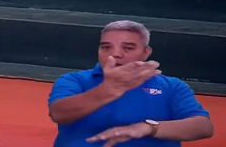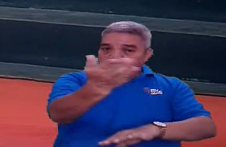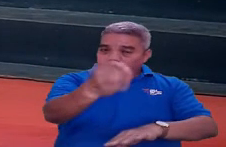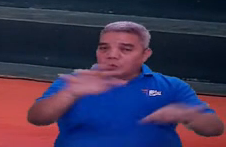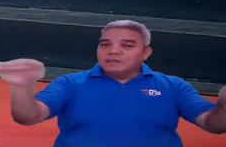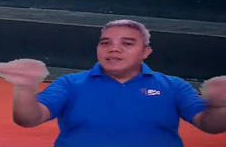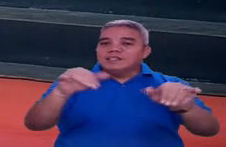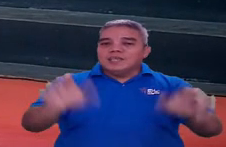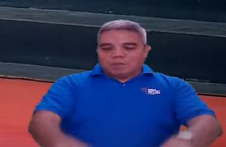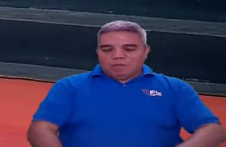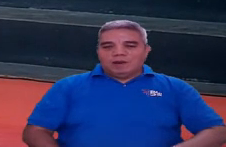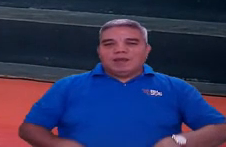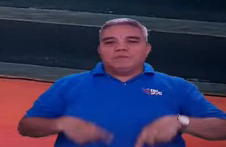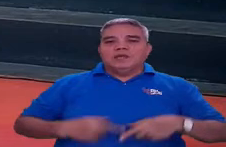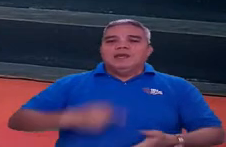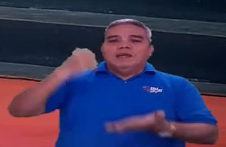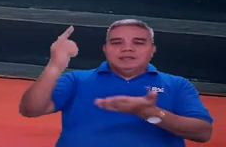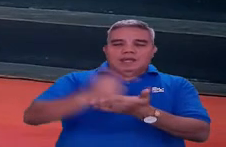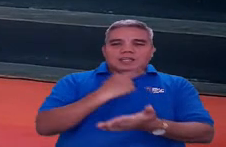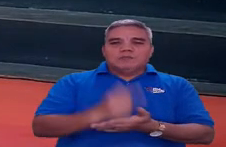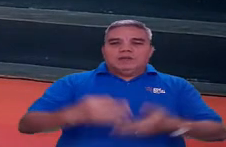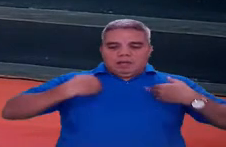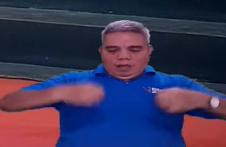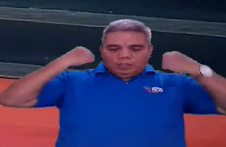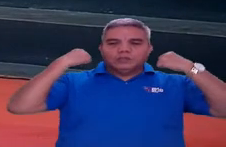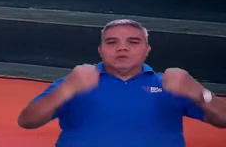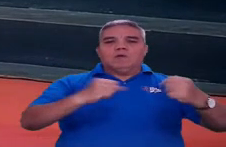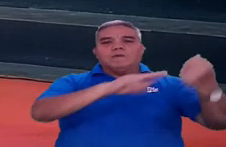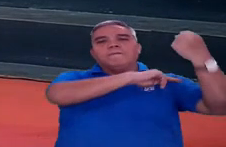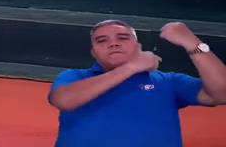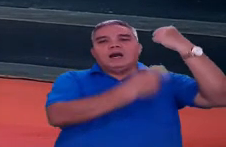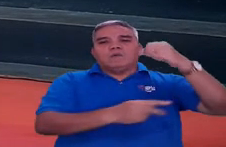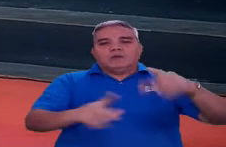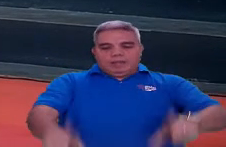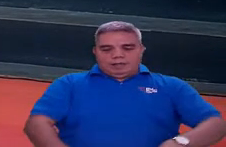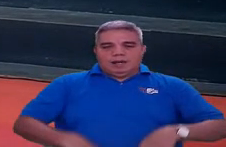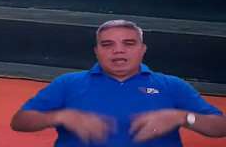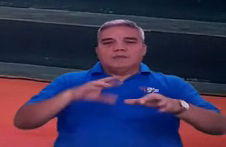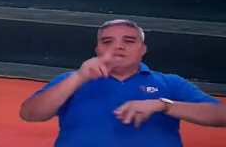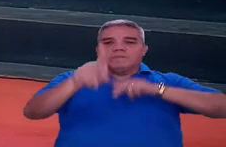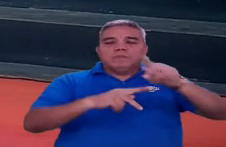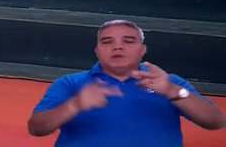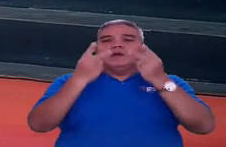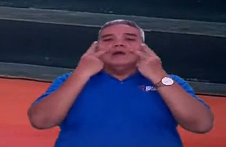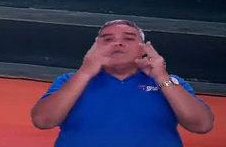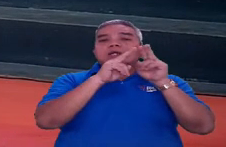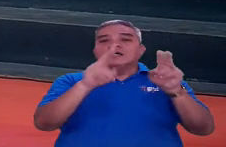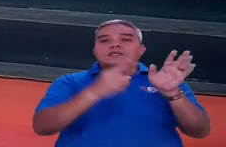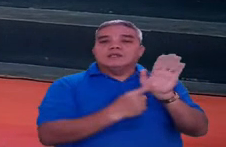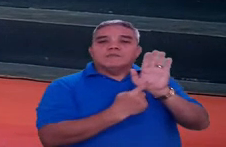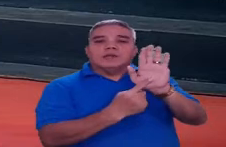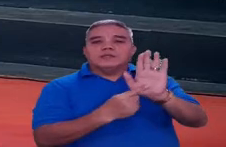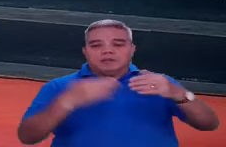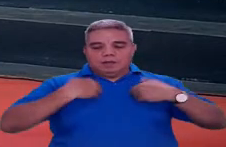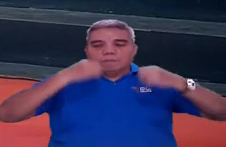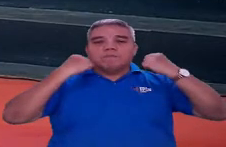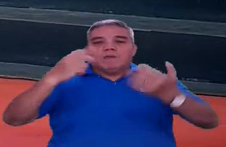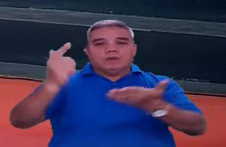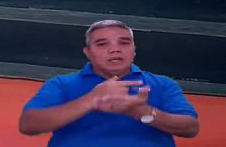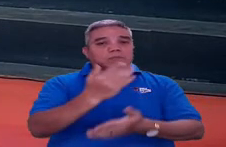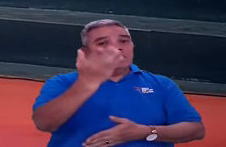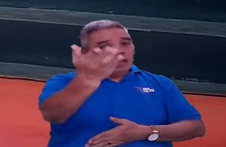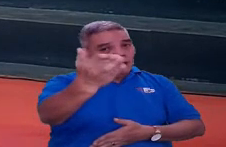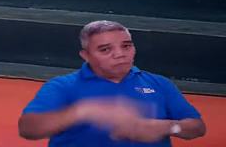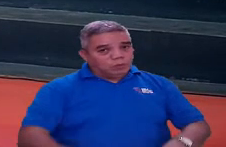as well, the gospel will have strong power in the lives of people when they also see the effect and the power of the gospel in